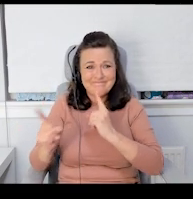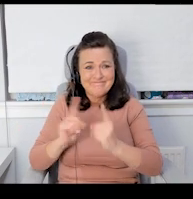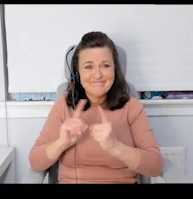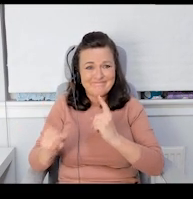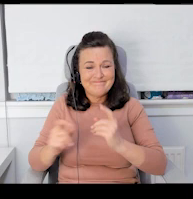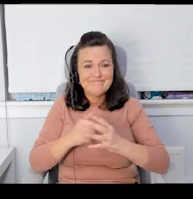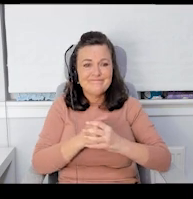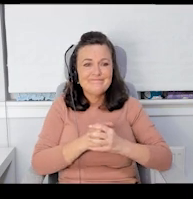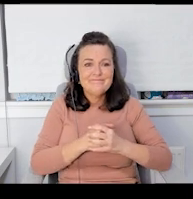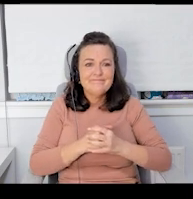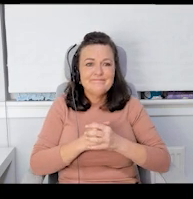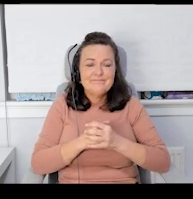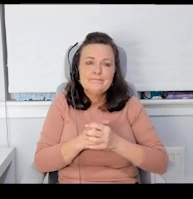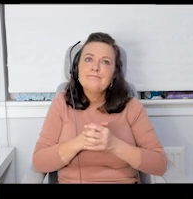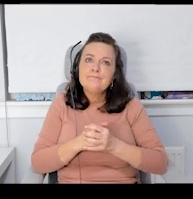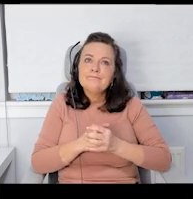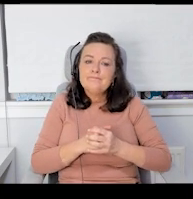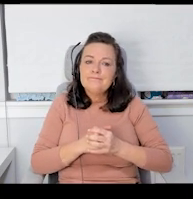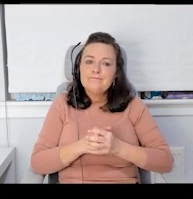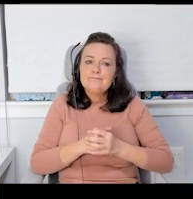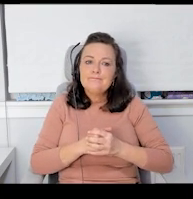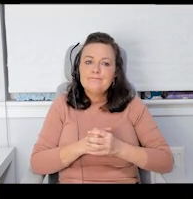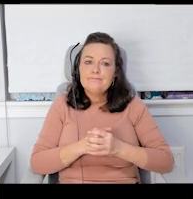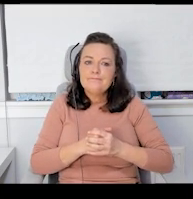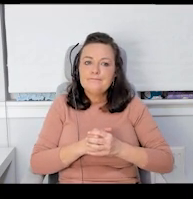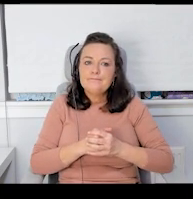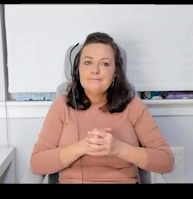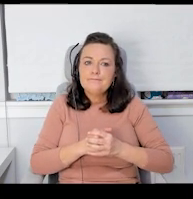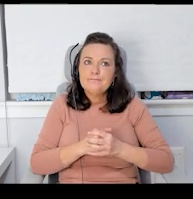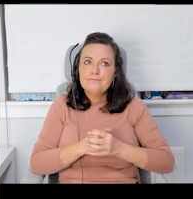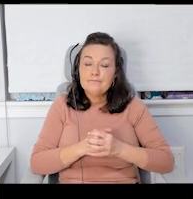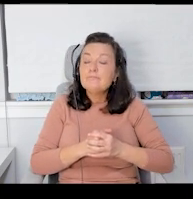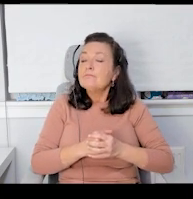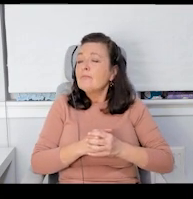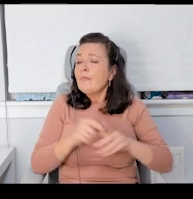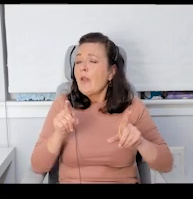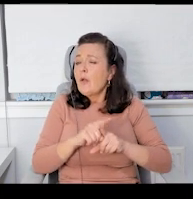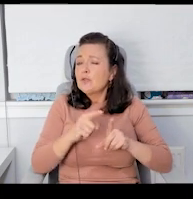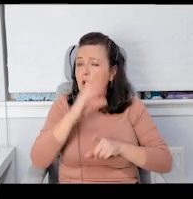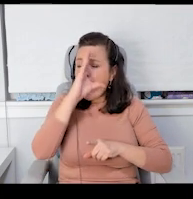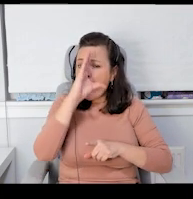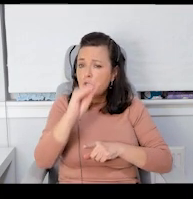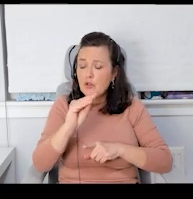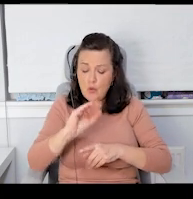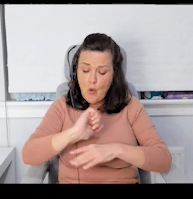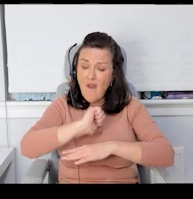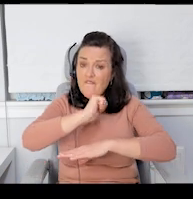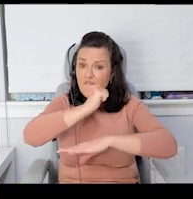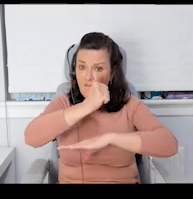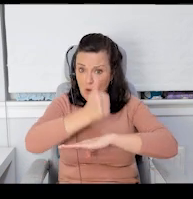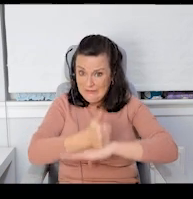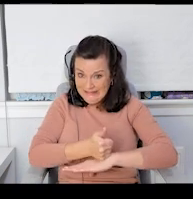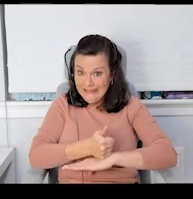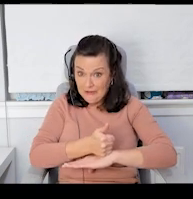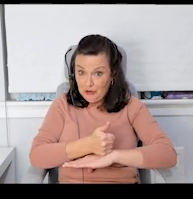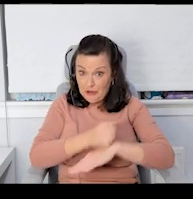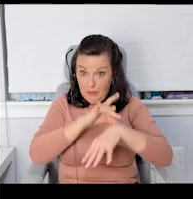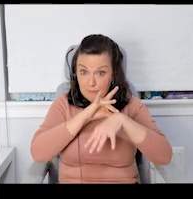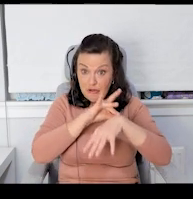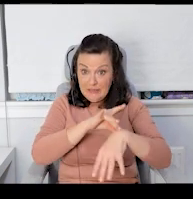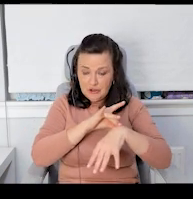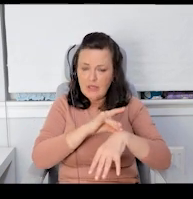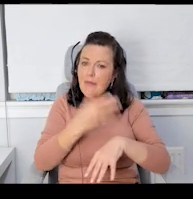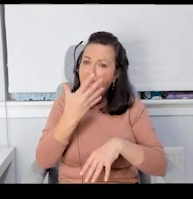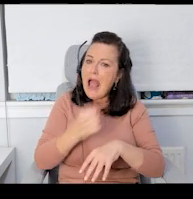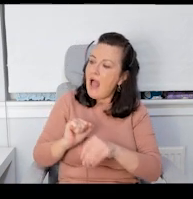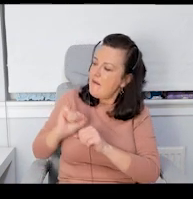see from some of the chat is asking about managing work placements. The foundation apprenticeship account holders, the people who are